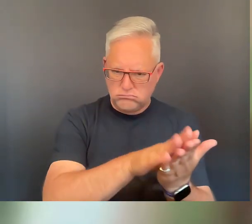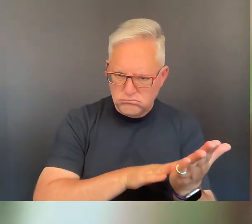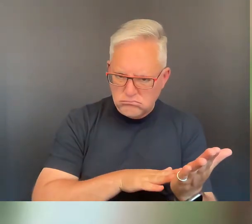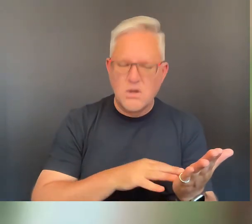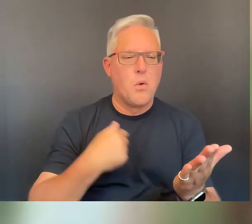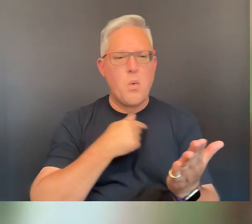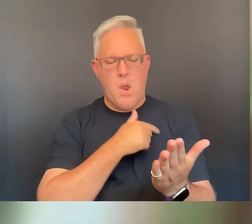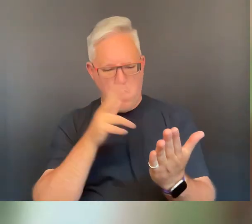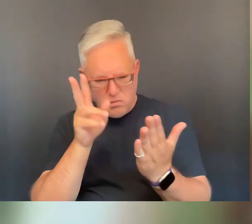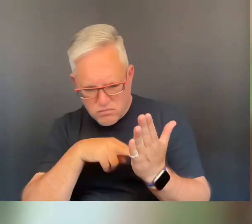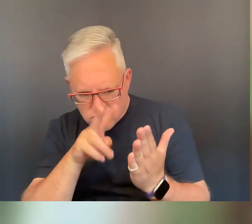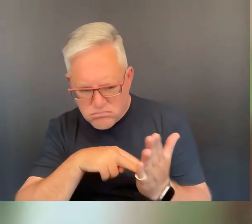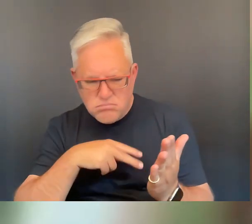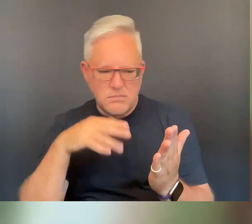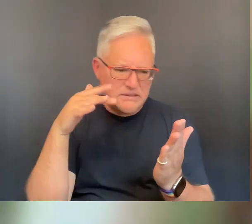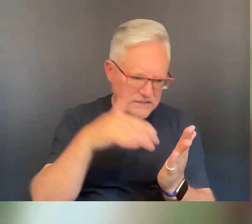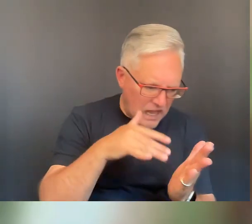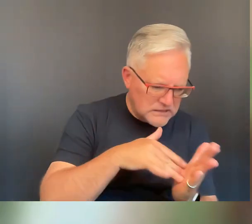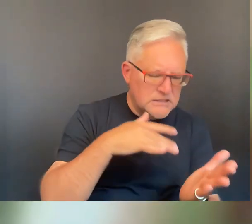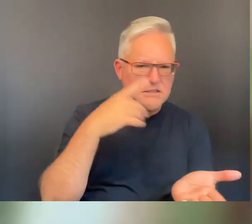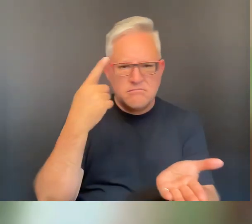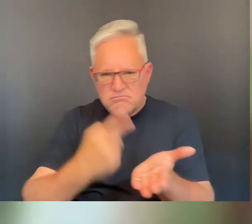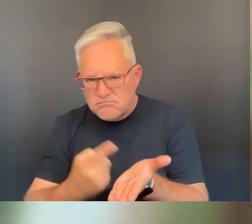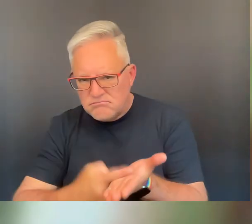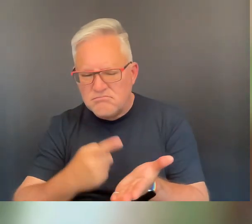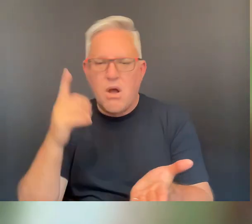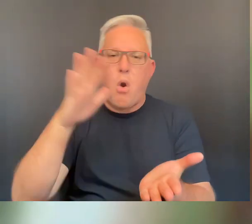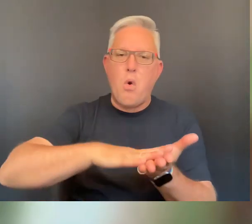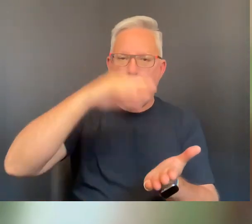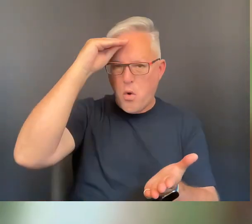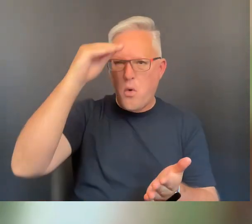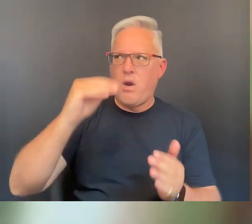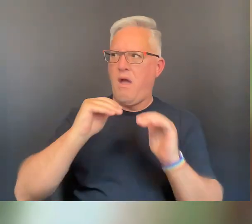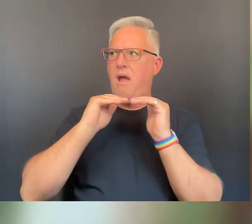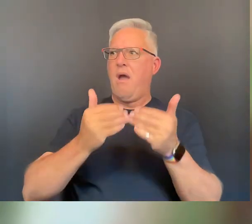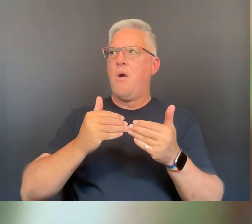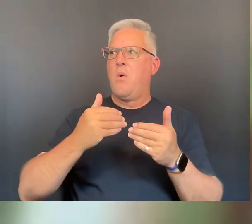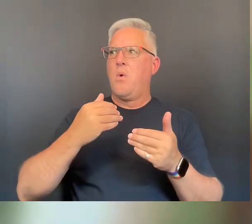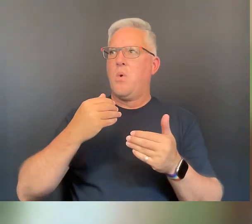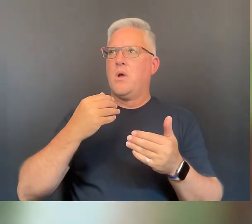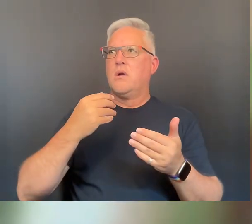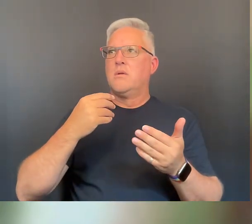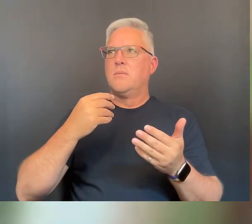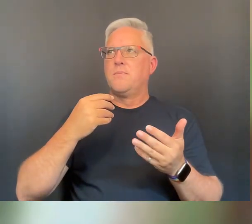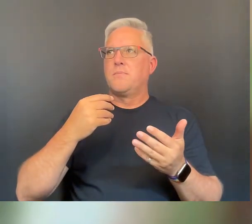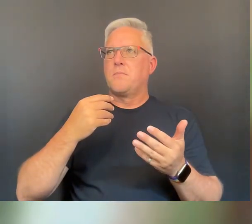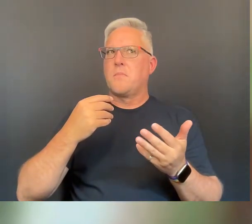us and study it and learn how we can be